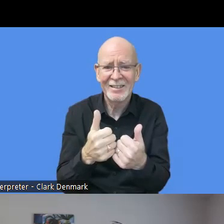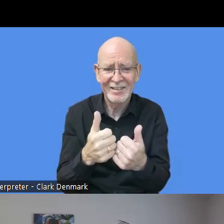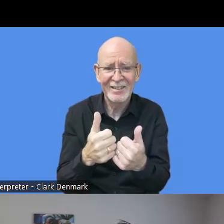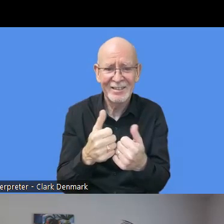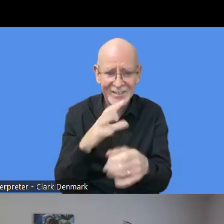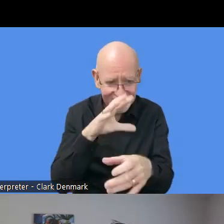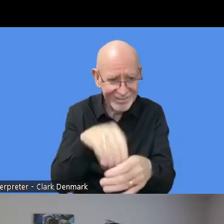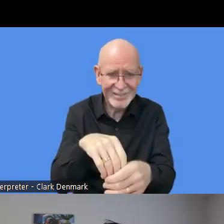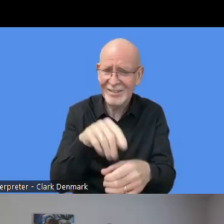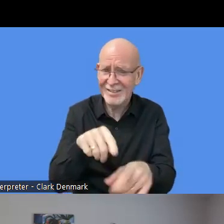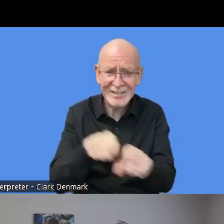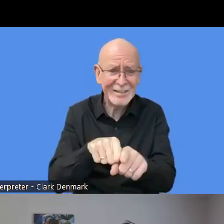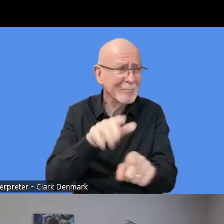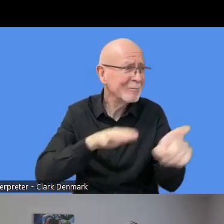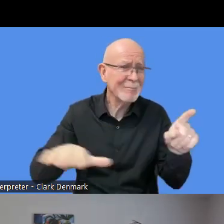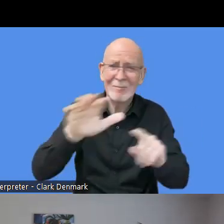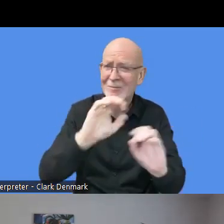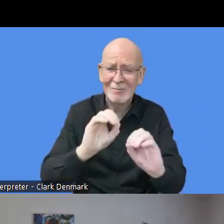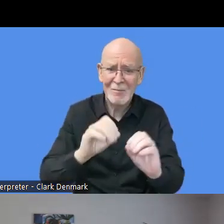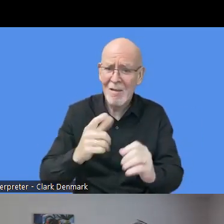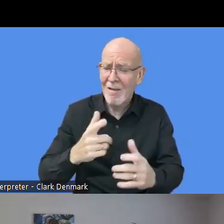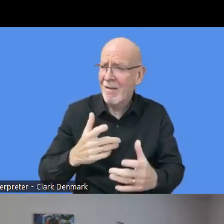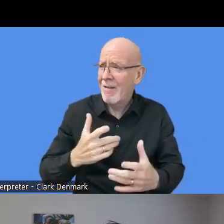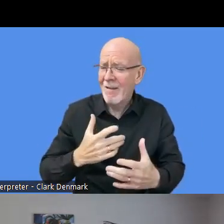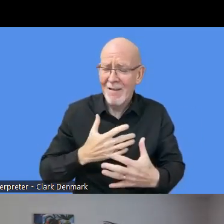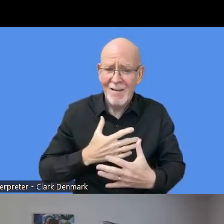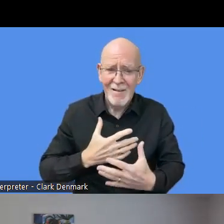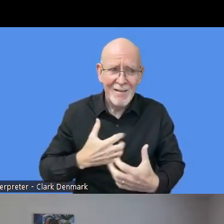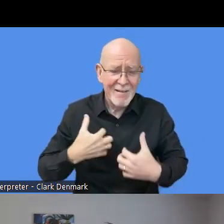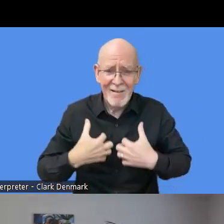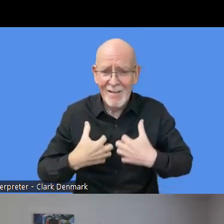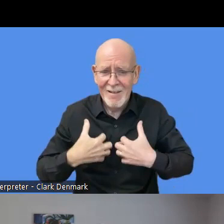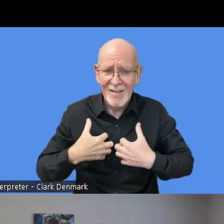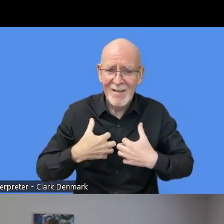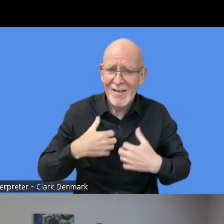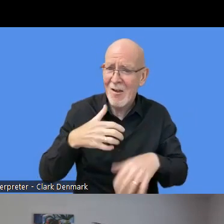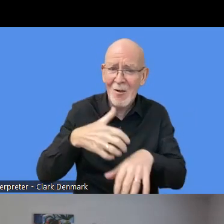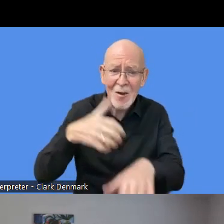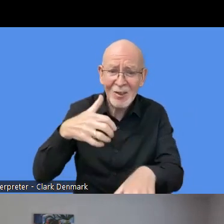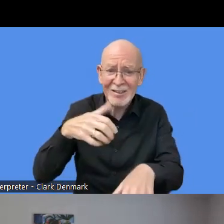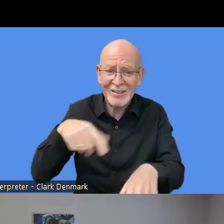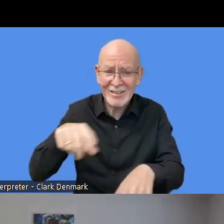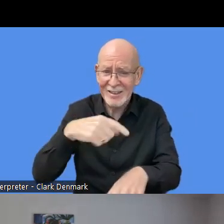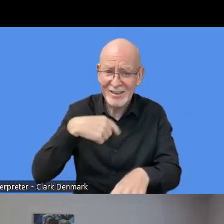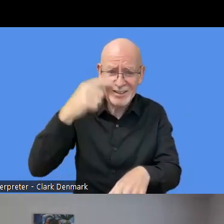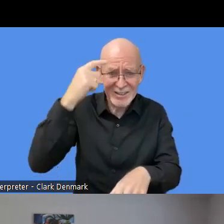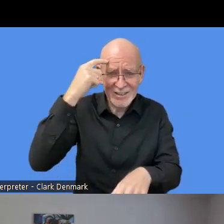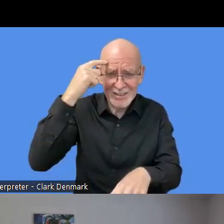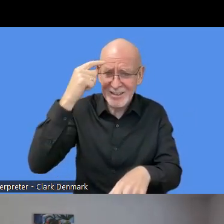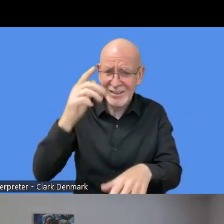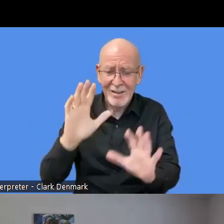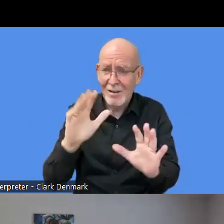the amount of joy and celebration that we have at Zero is unparalleled,